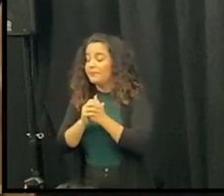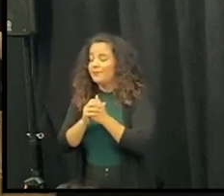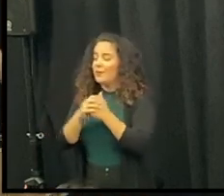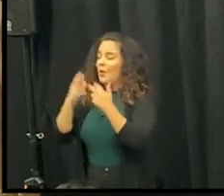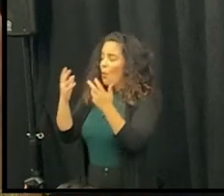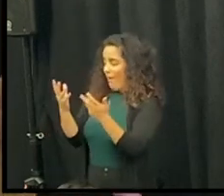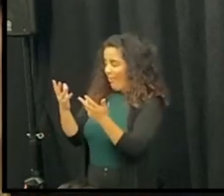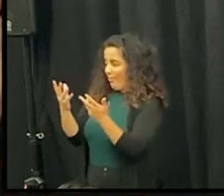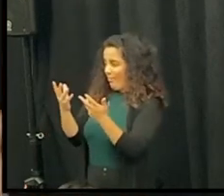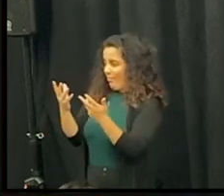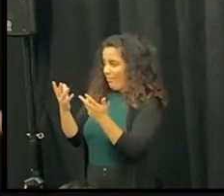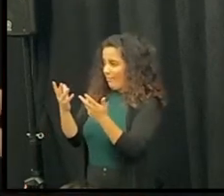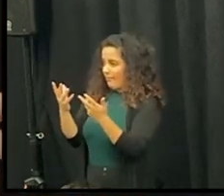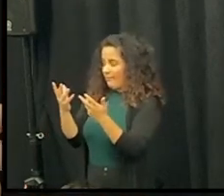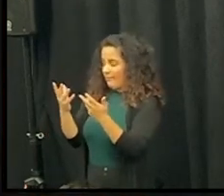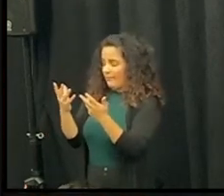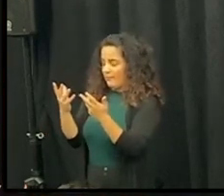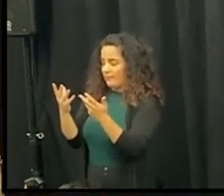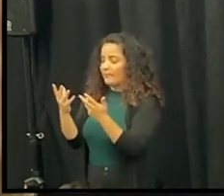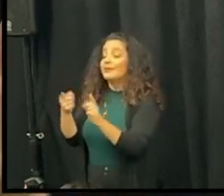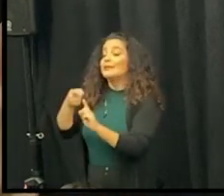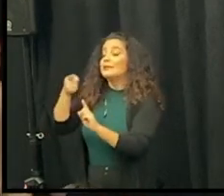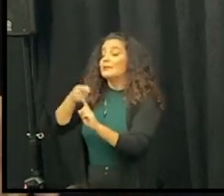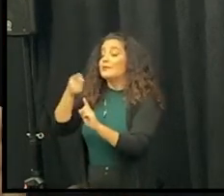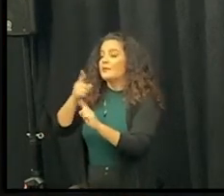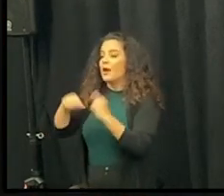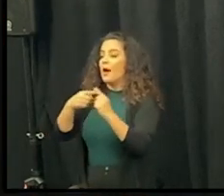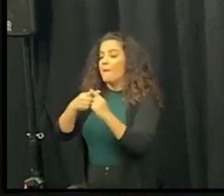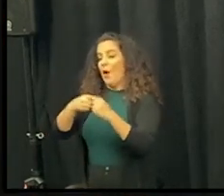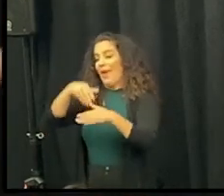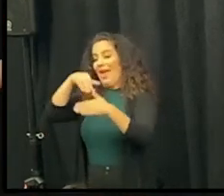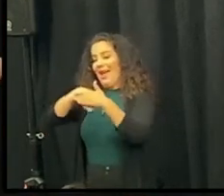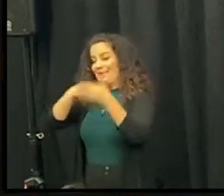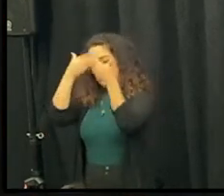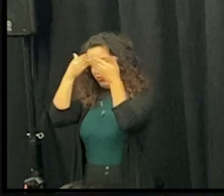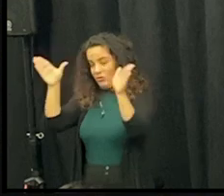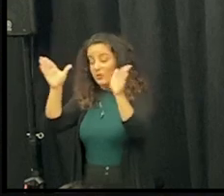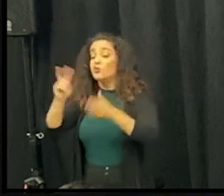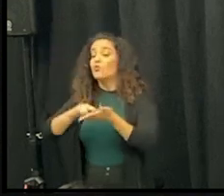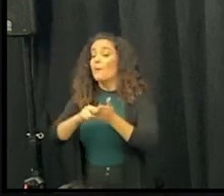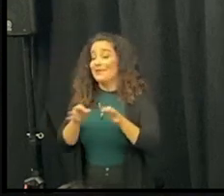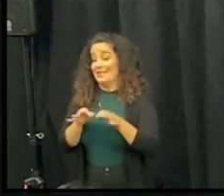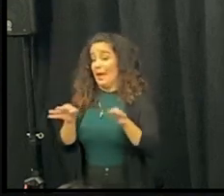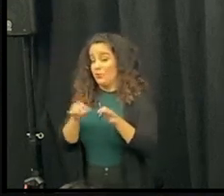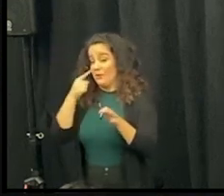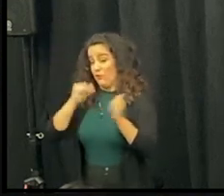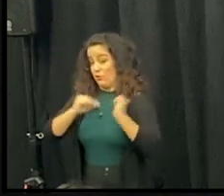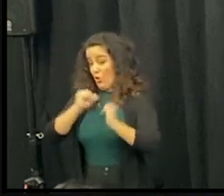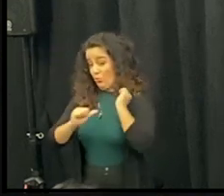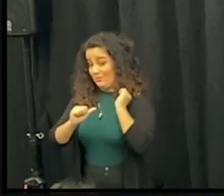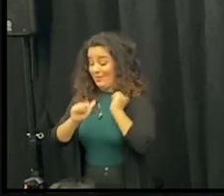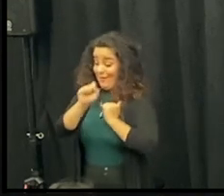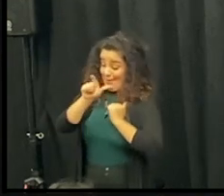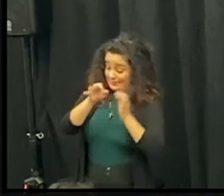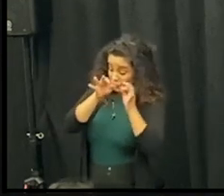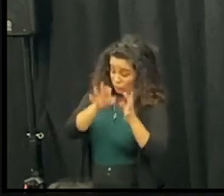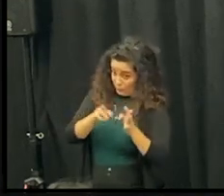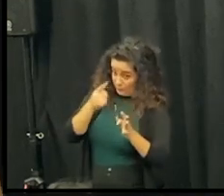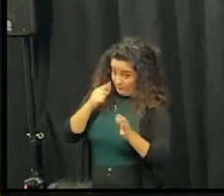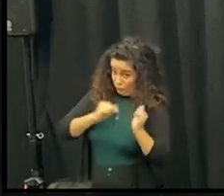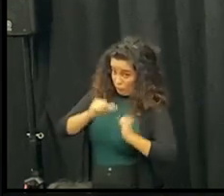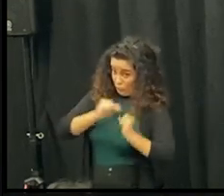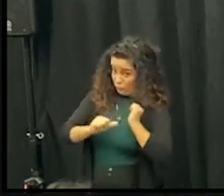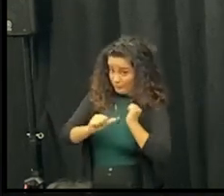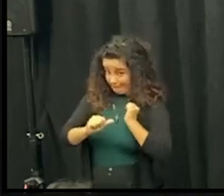How would you describe it? I would say, like, I'm specifically speaking about accessibility. So, like, having captioning at shows, having ASL interpreters in the